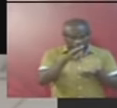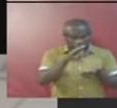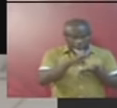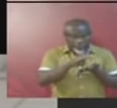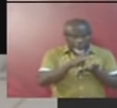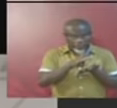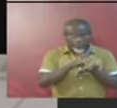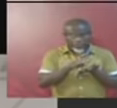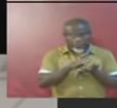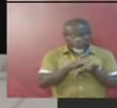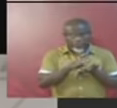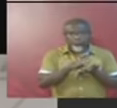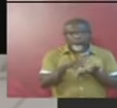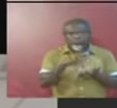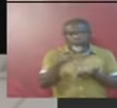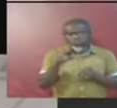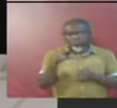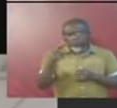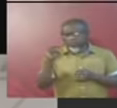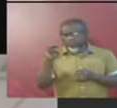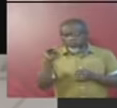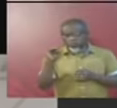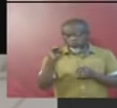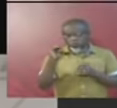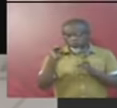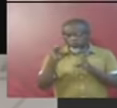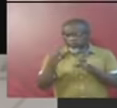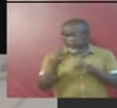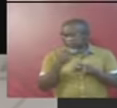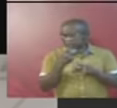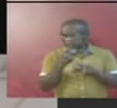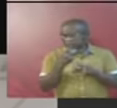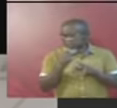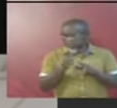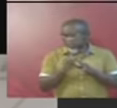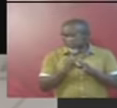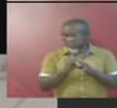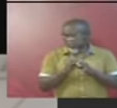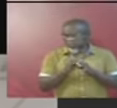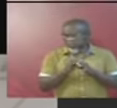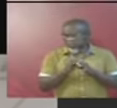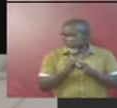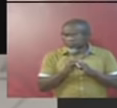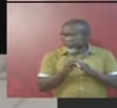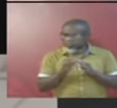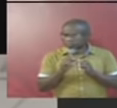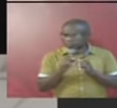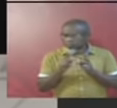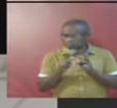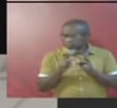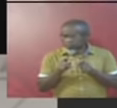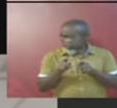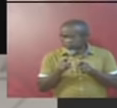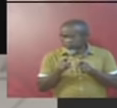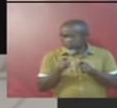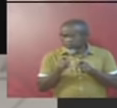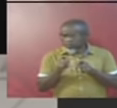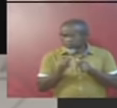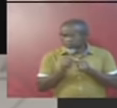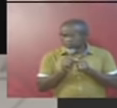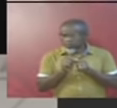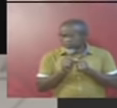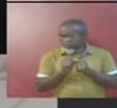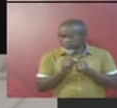you tell me the number of spaces available in state quarantine, since we are expecting to increase the number of returning